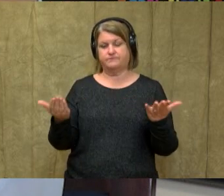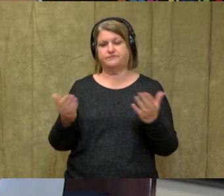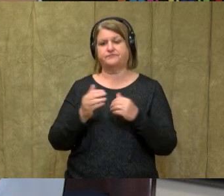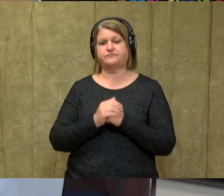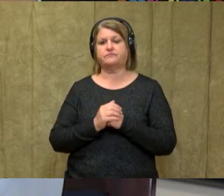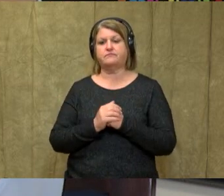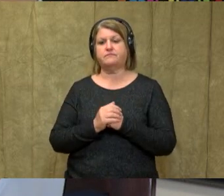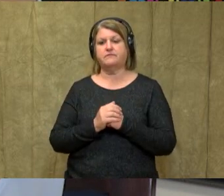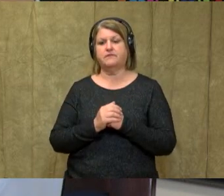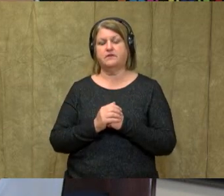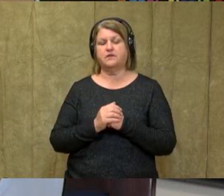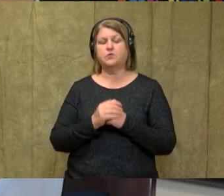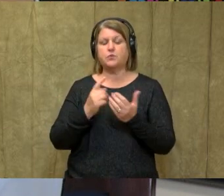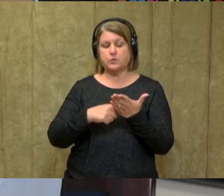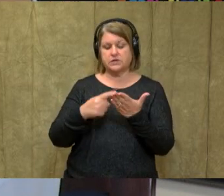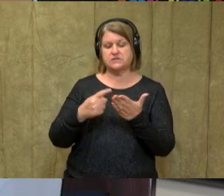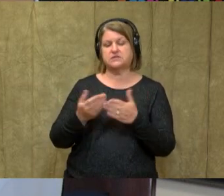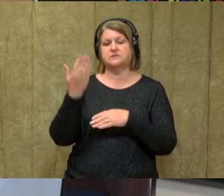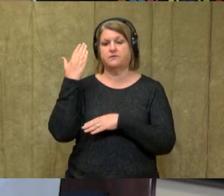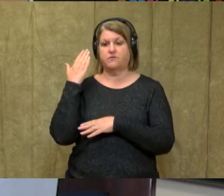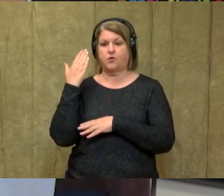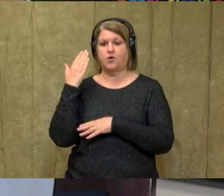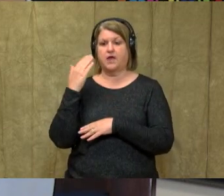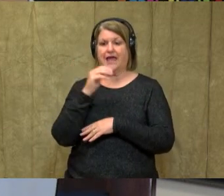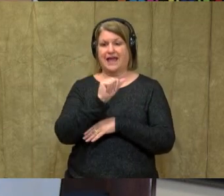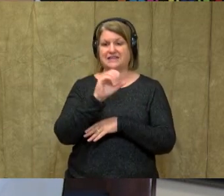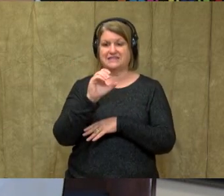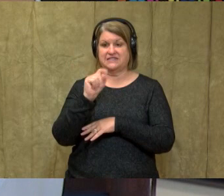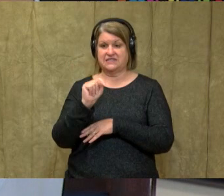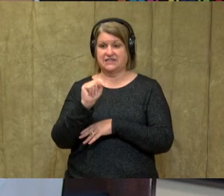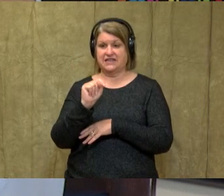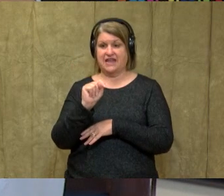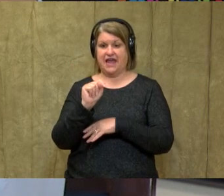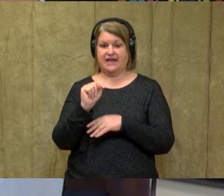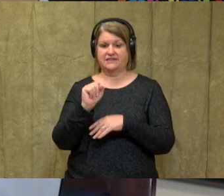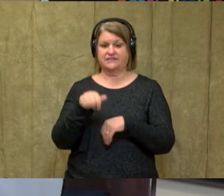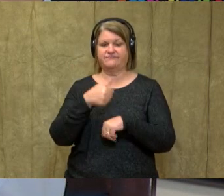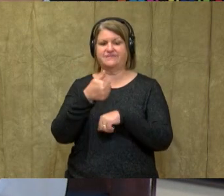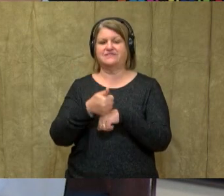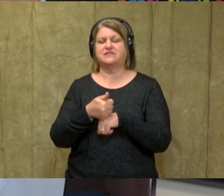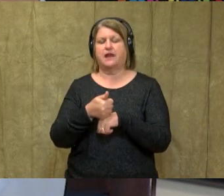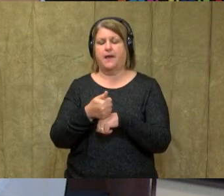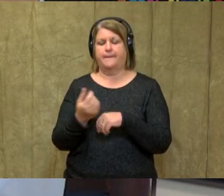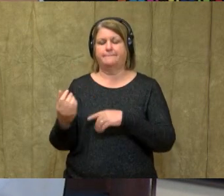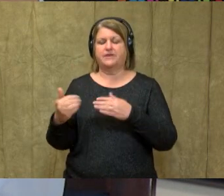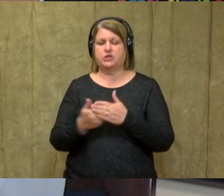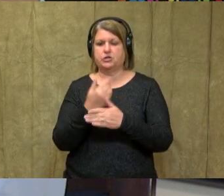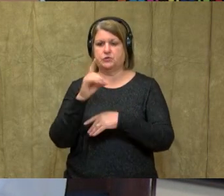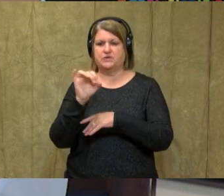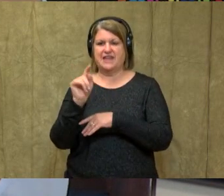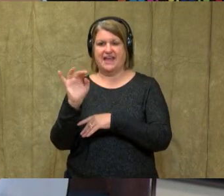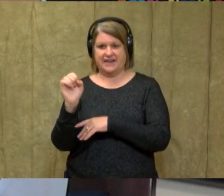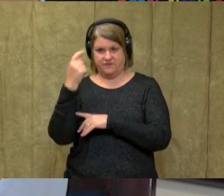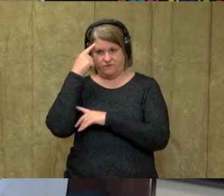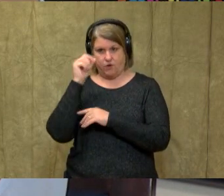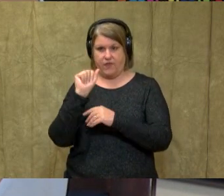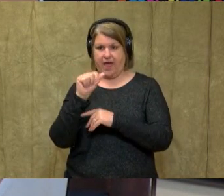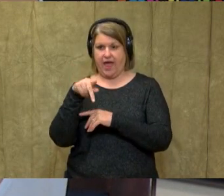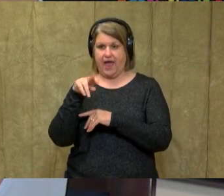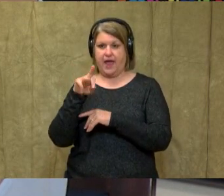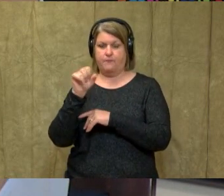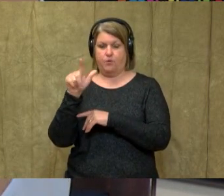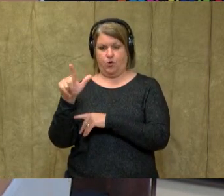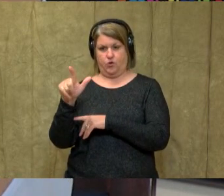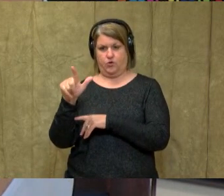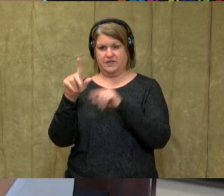that ACT had to reschedule the April exam. Well, they had to cancel the April exam, but if you did sign up to take it